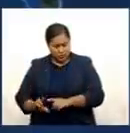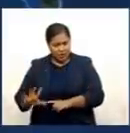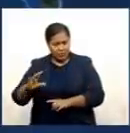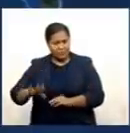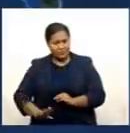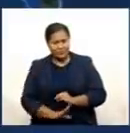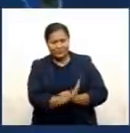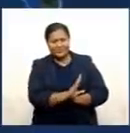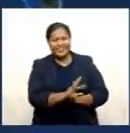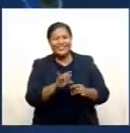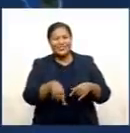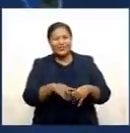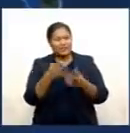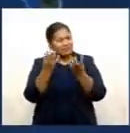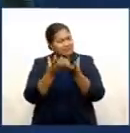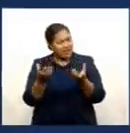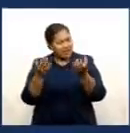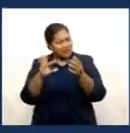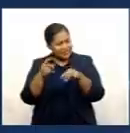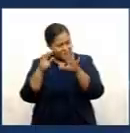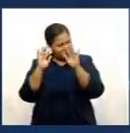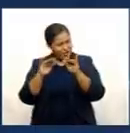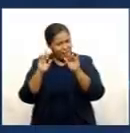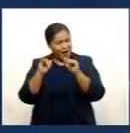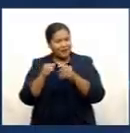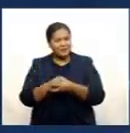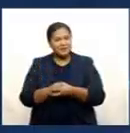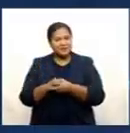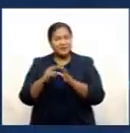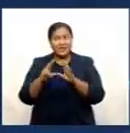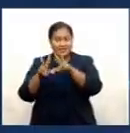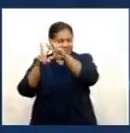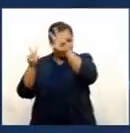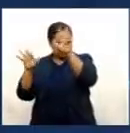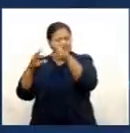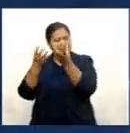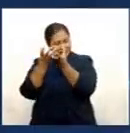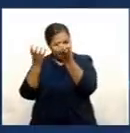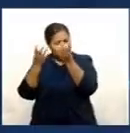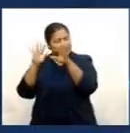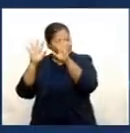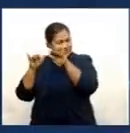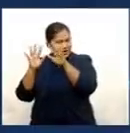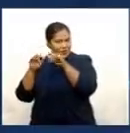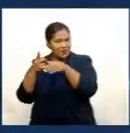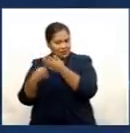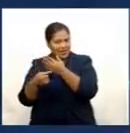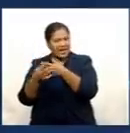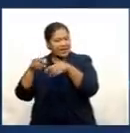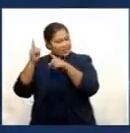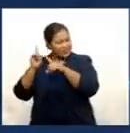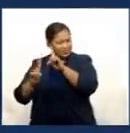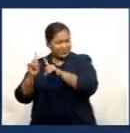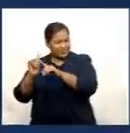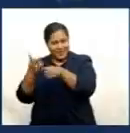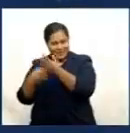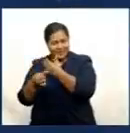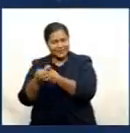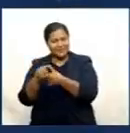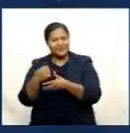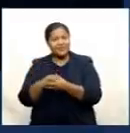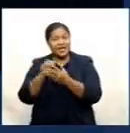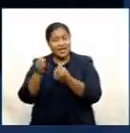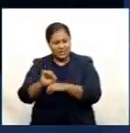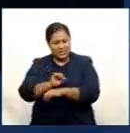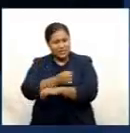to Suva, cloudy periods with some showers. In the north, cloudy periods with some showers and isolated thunderstorms possible. At